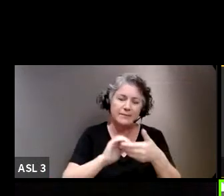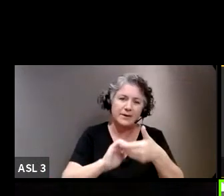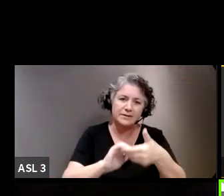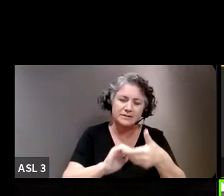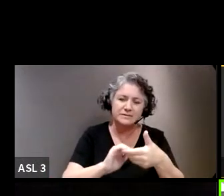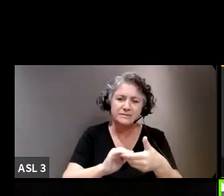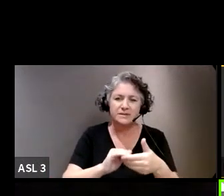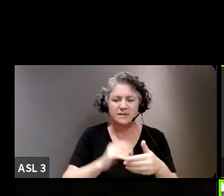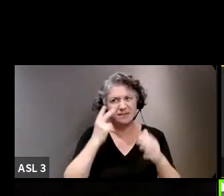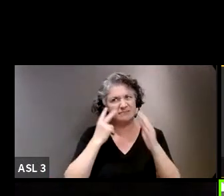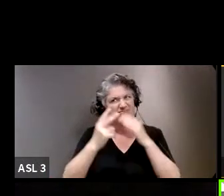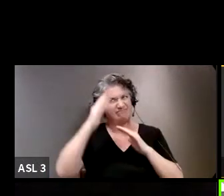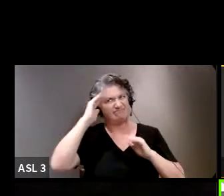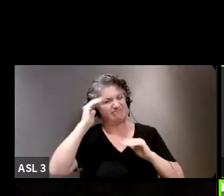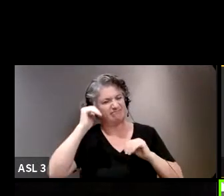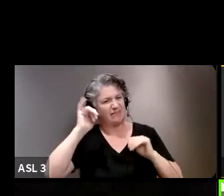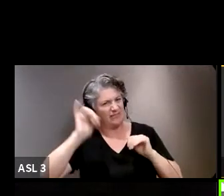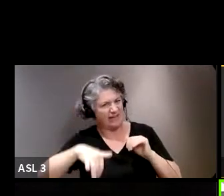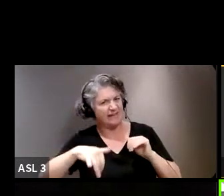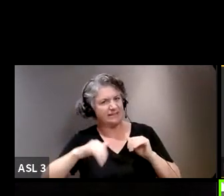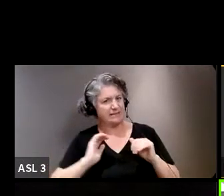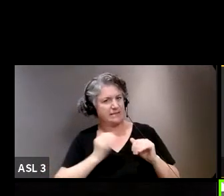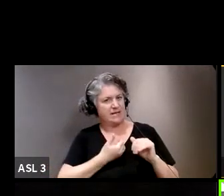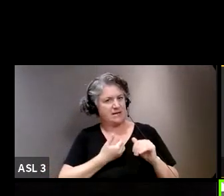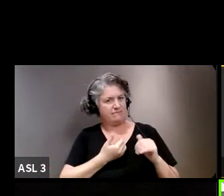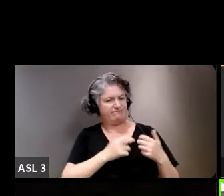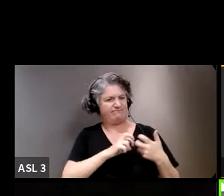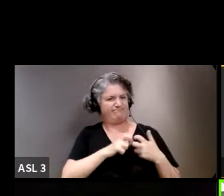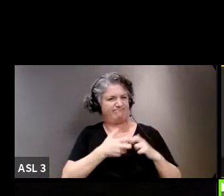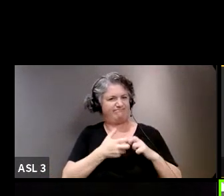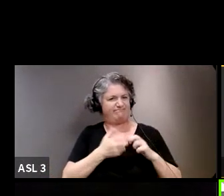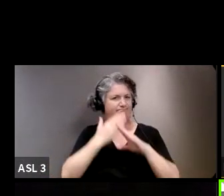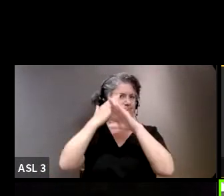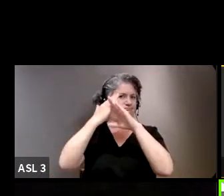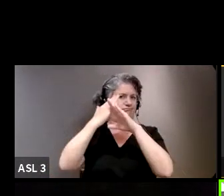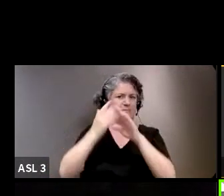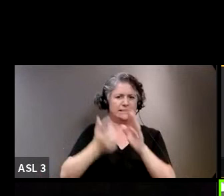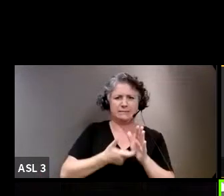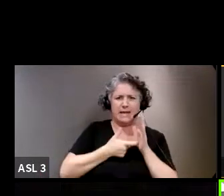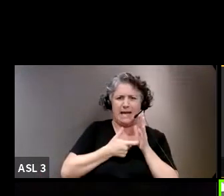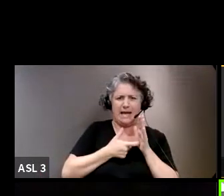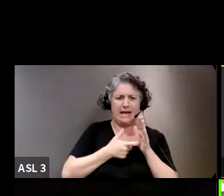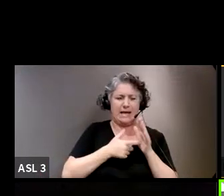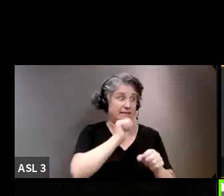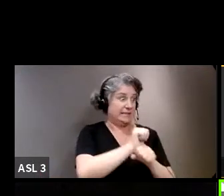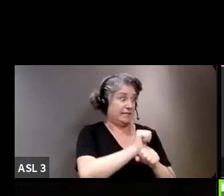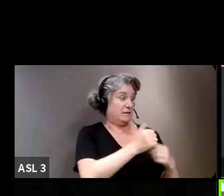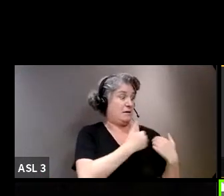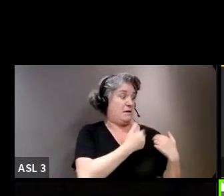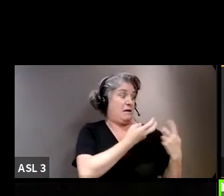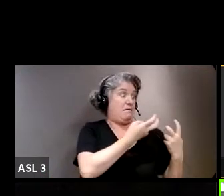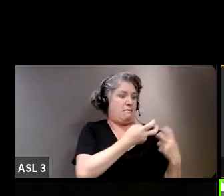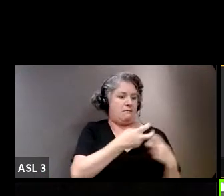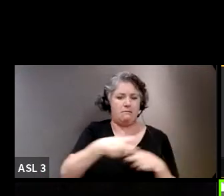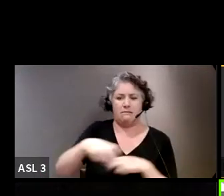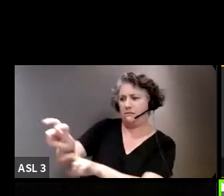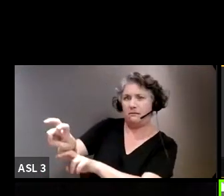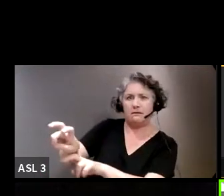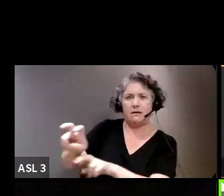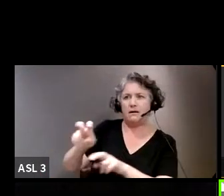the problem here when we move into these demand detasking integration referral diversion